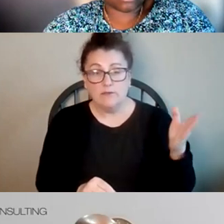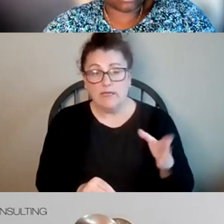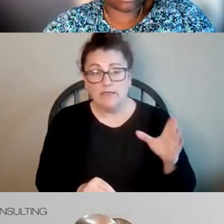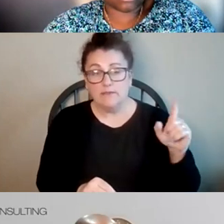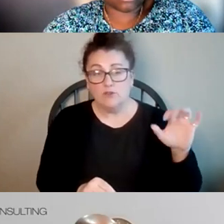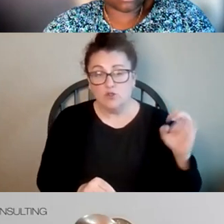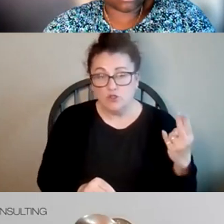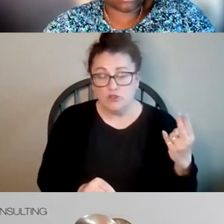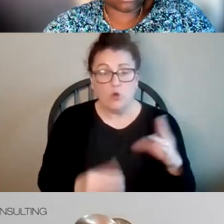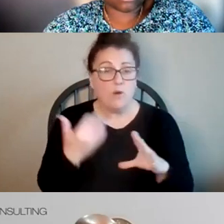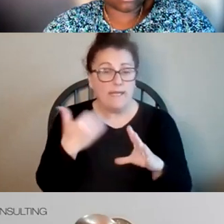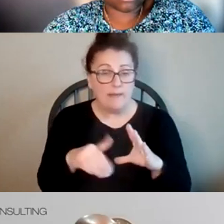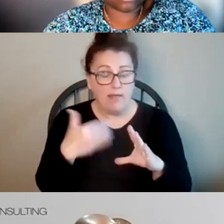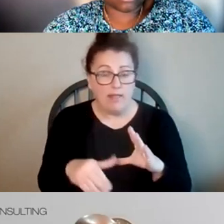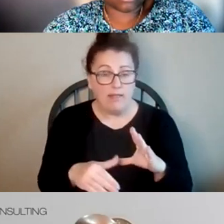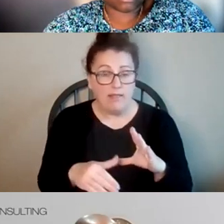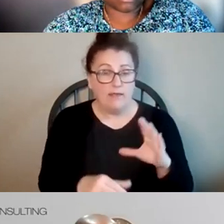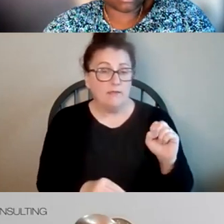bostonpublicschool.org/soup-search. Our email is